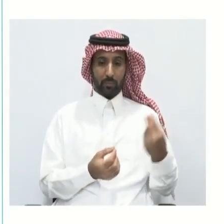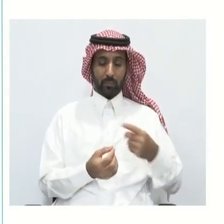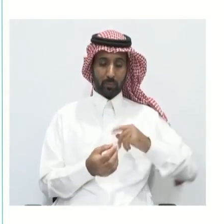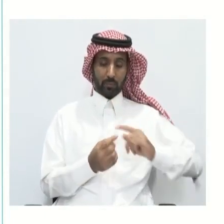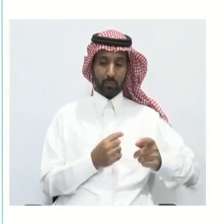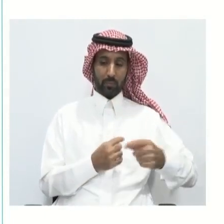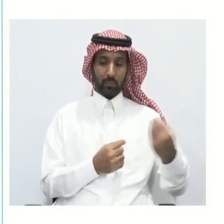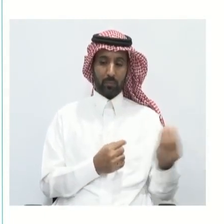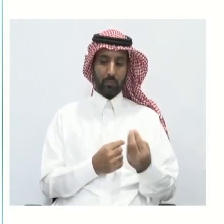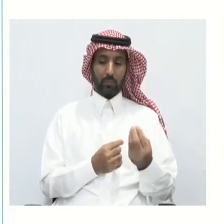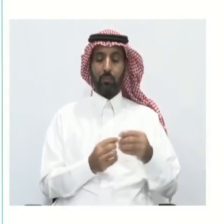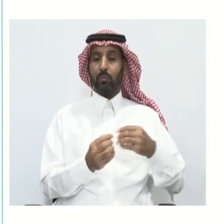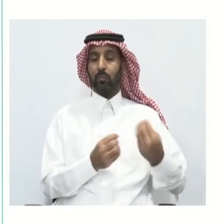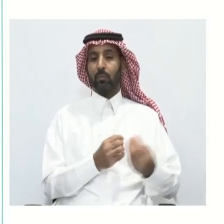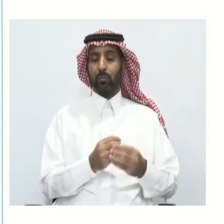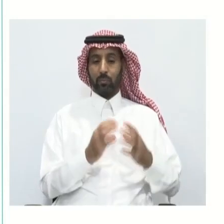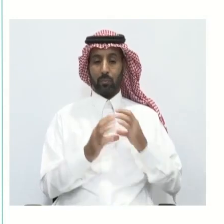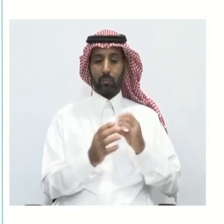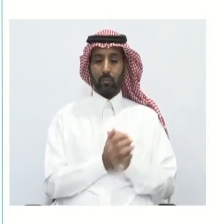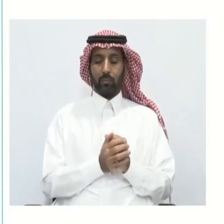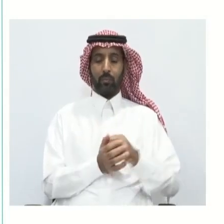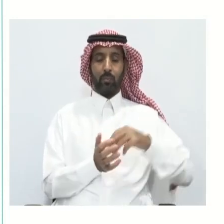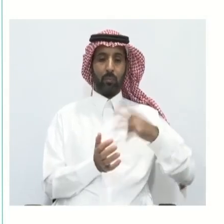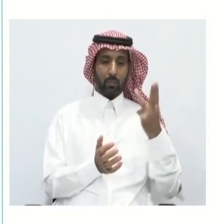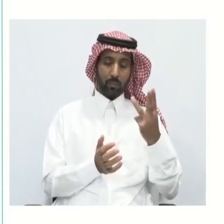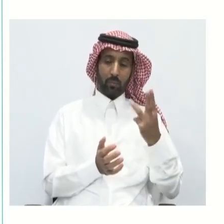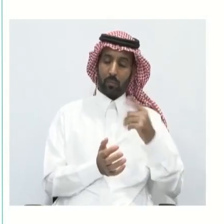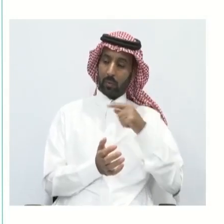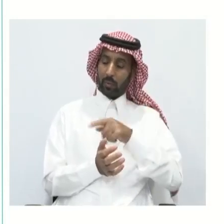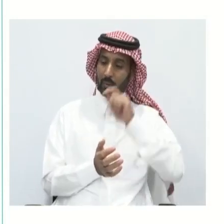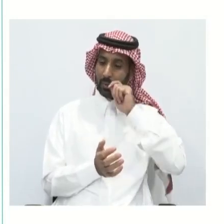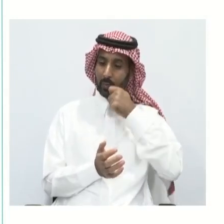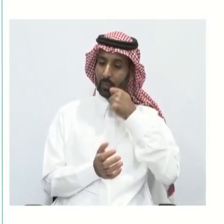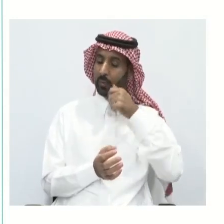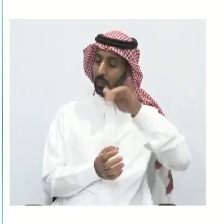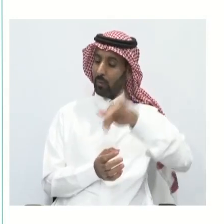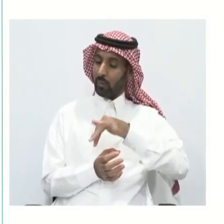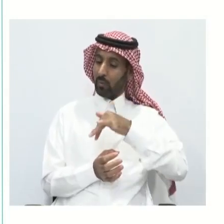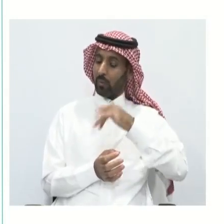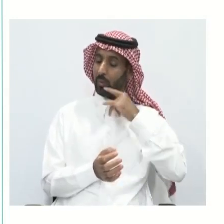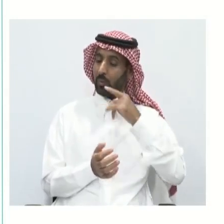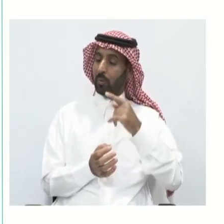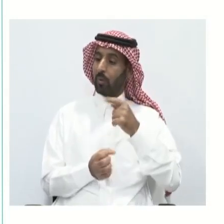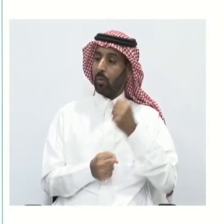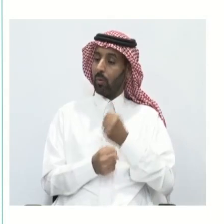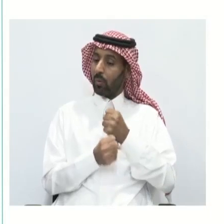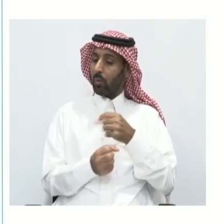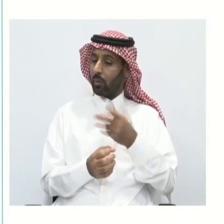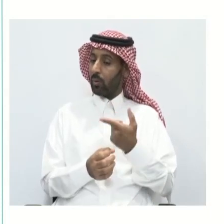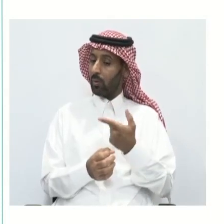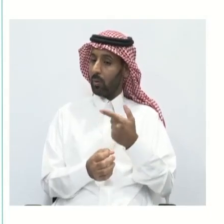bus. Number three, is he going to do when he arrives? So you're asking